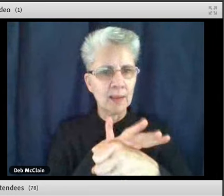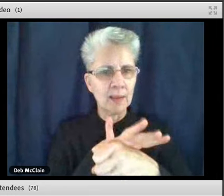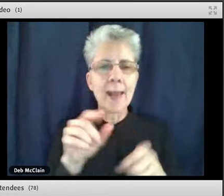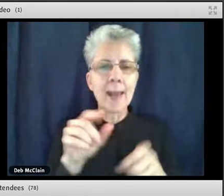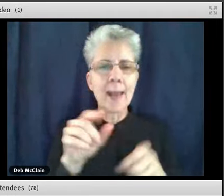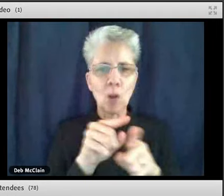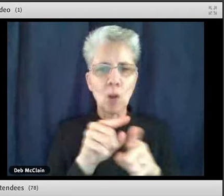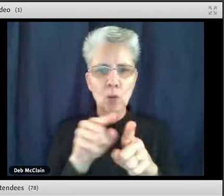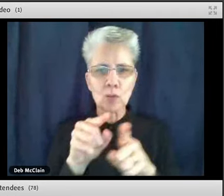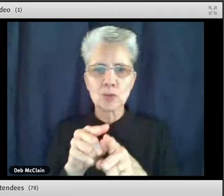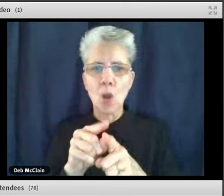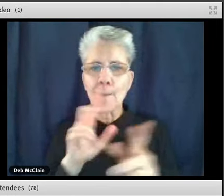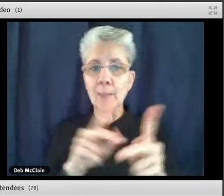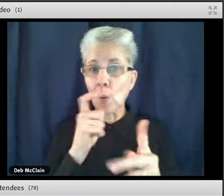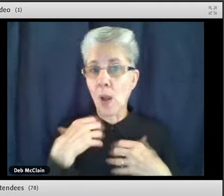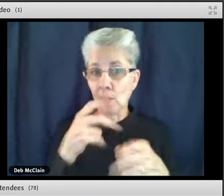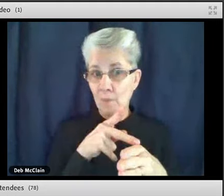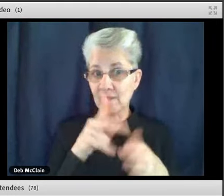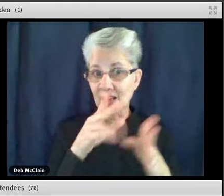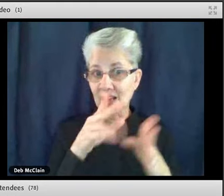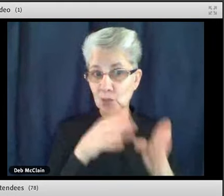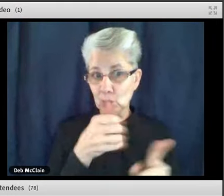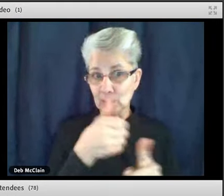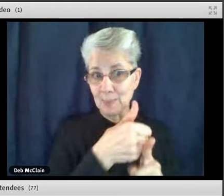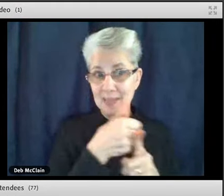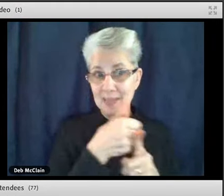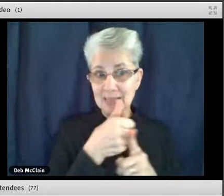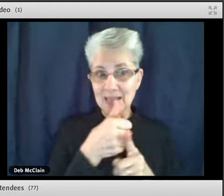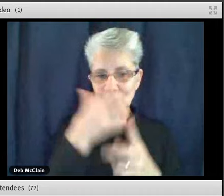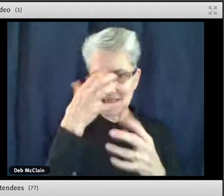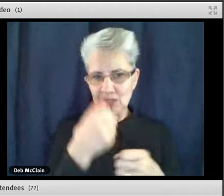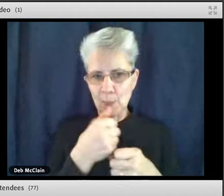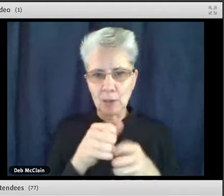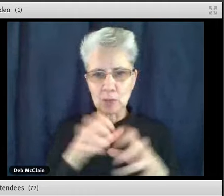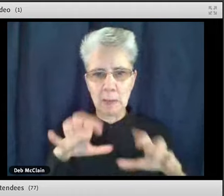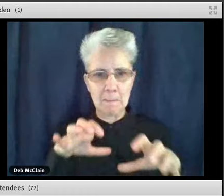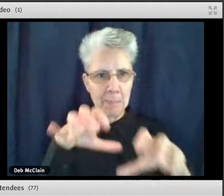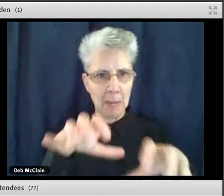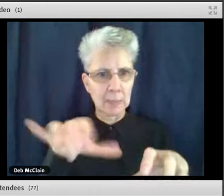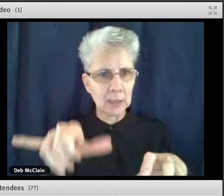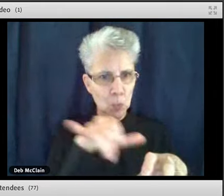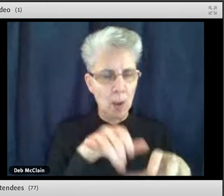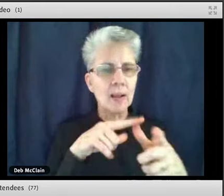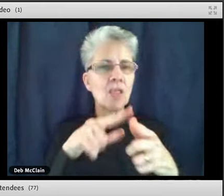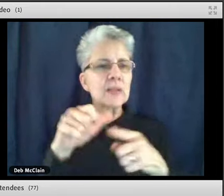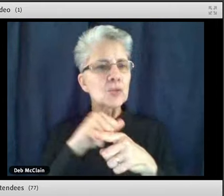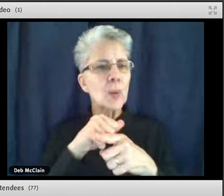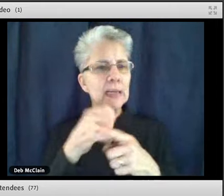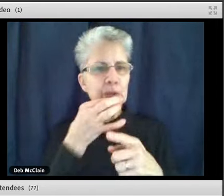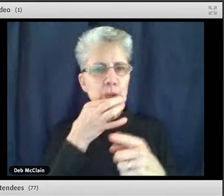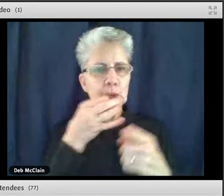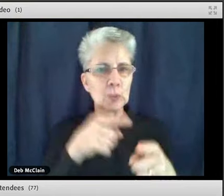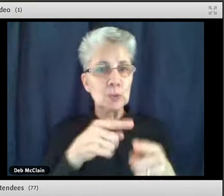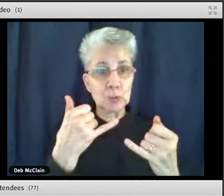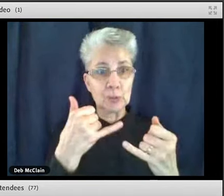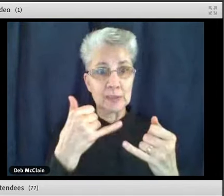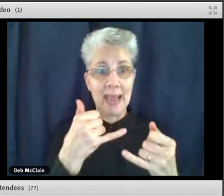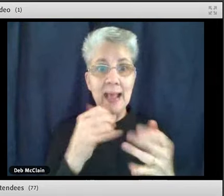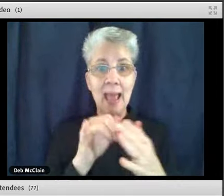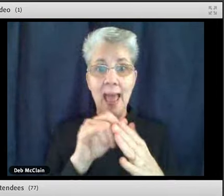Stepping up the needs, serving the needs of the communities in crisis. Not losing our minds and hearts when we most need them. So that's a